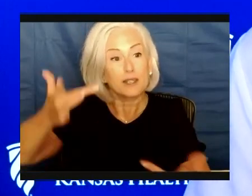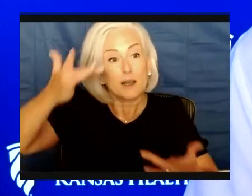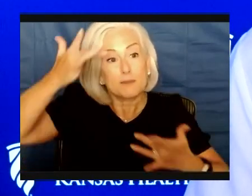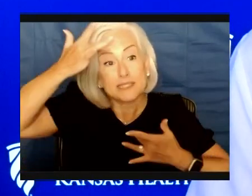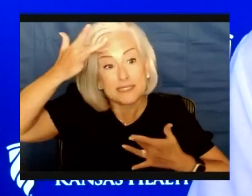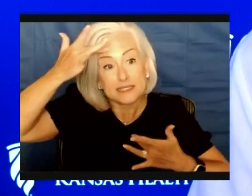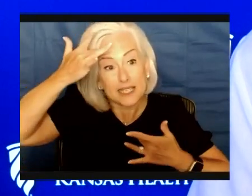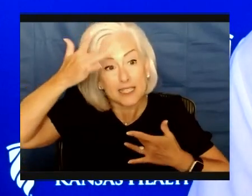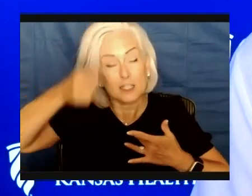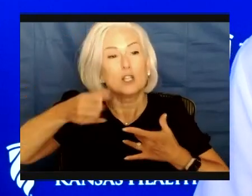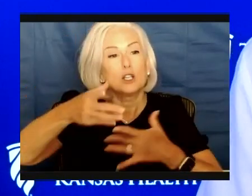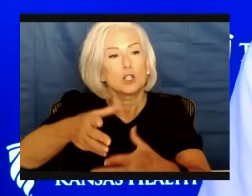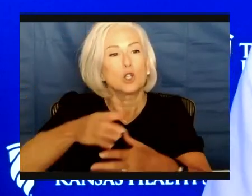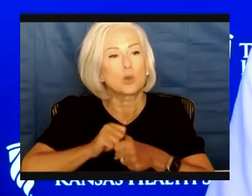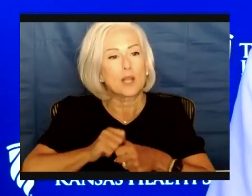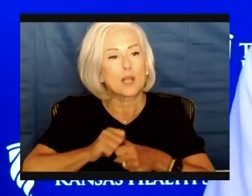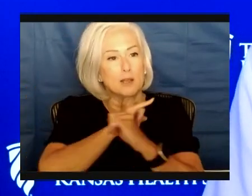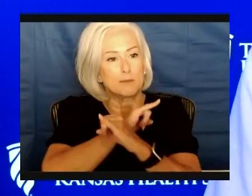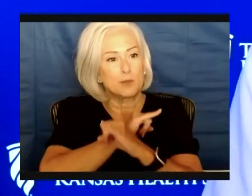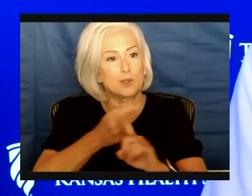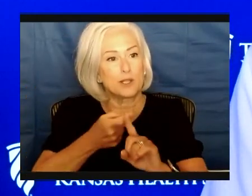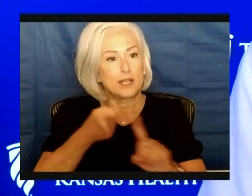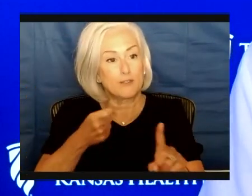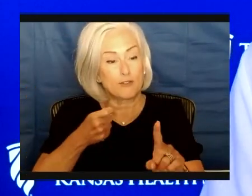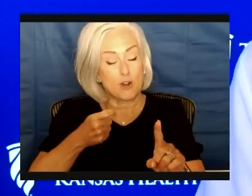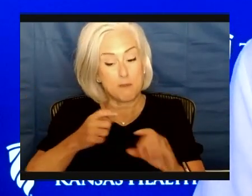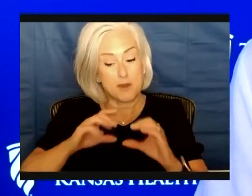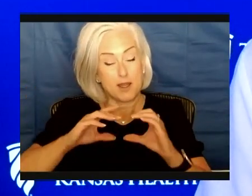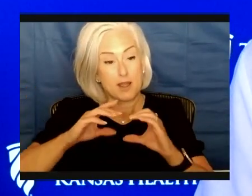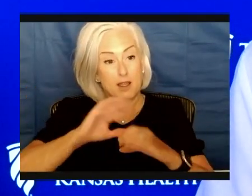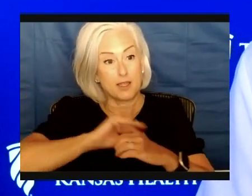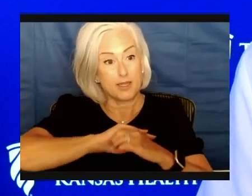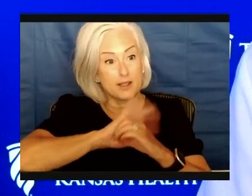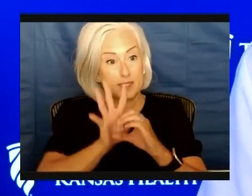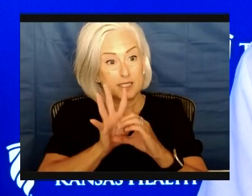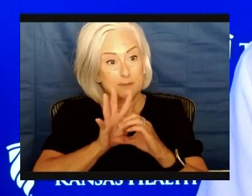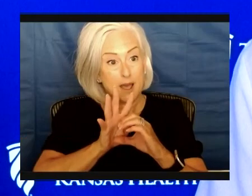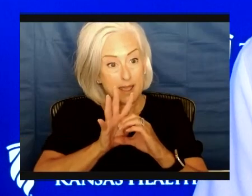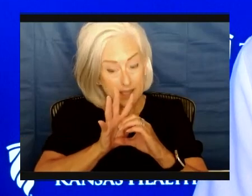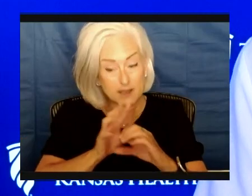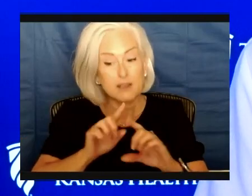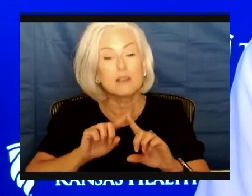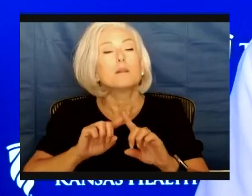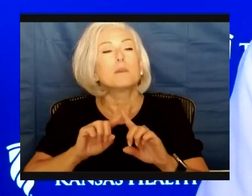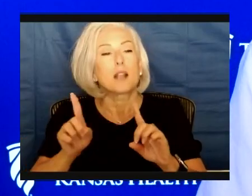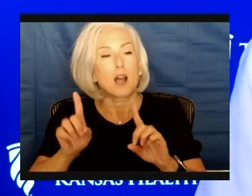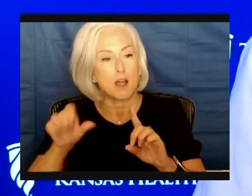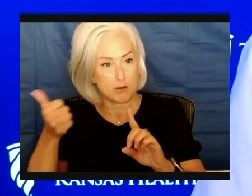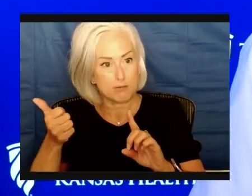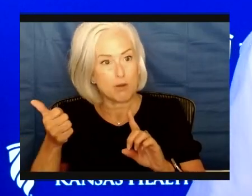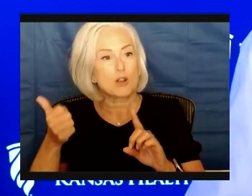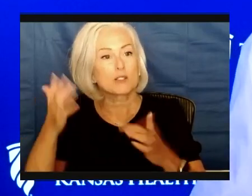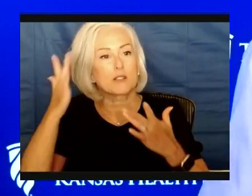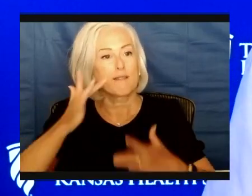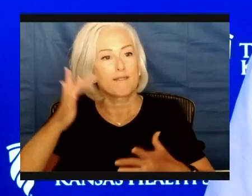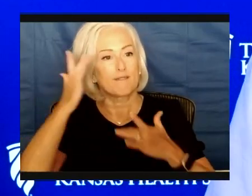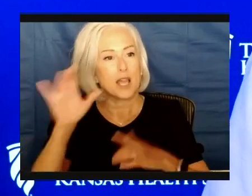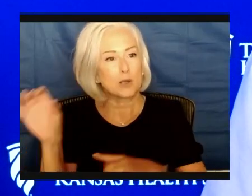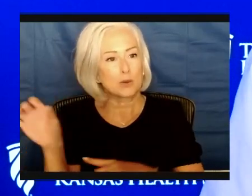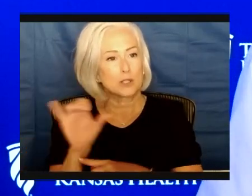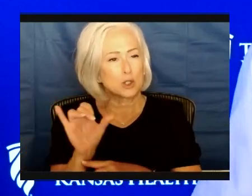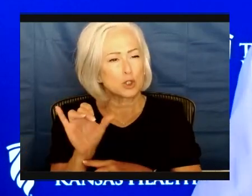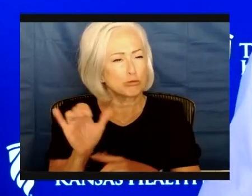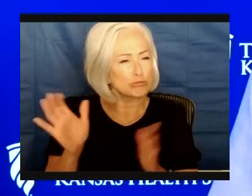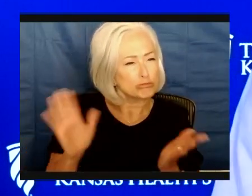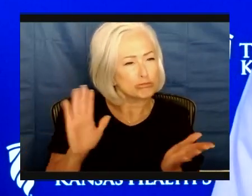immunity to not only the spike, but other pieces of those viruses as well. So I'm not sure the exact nature of